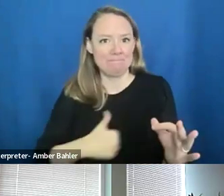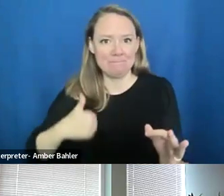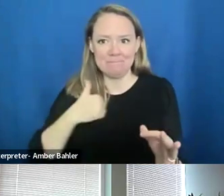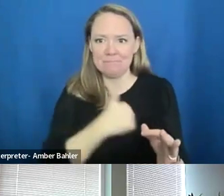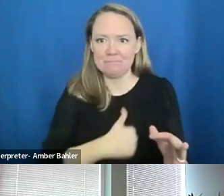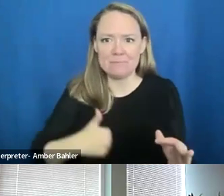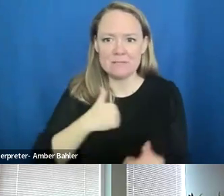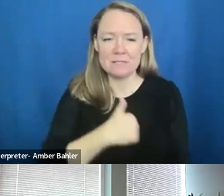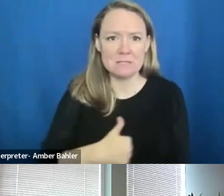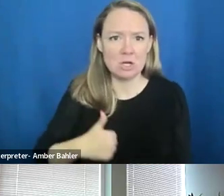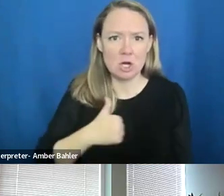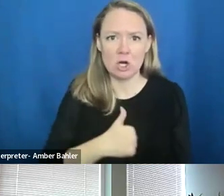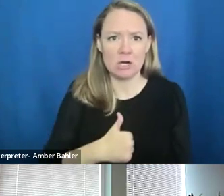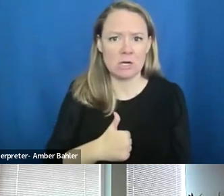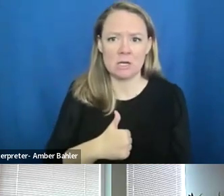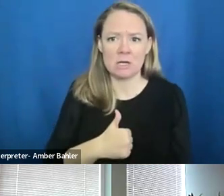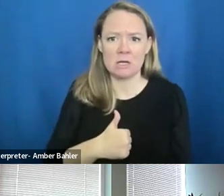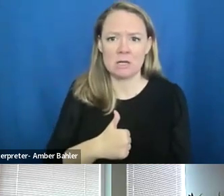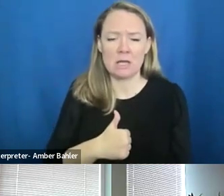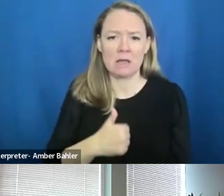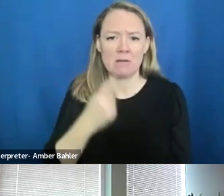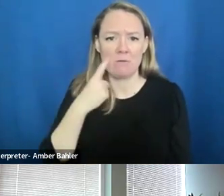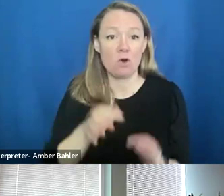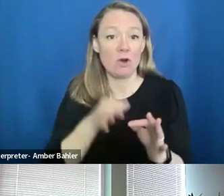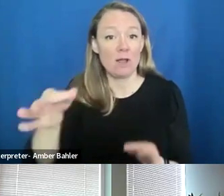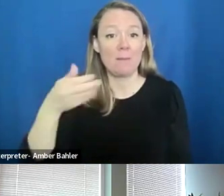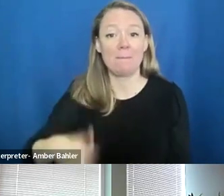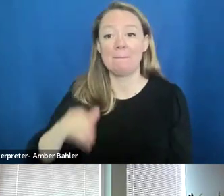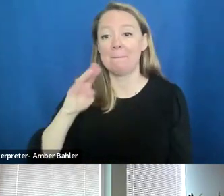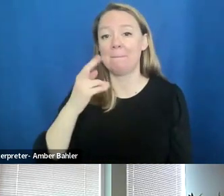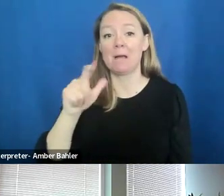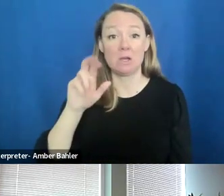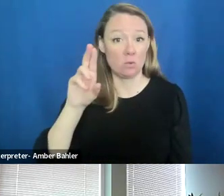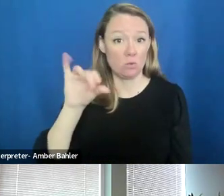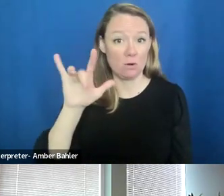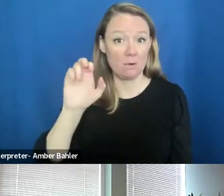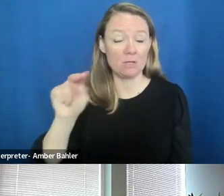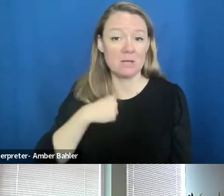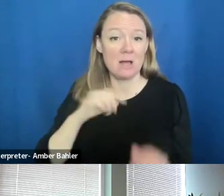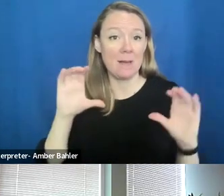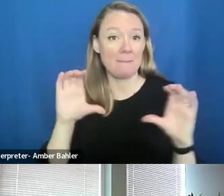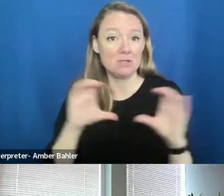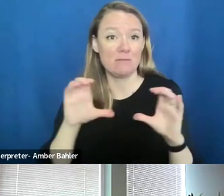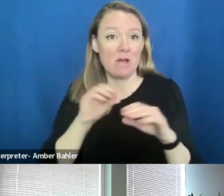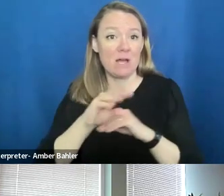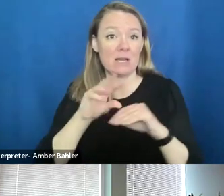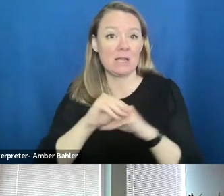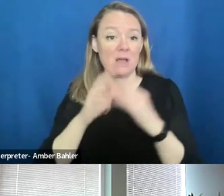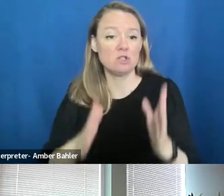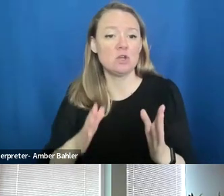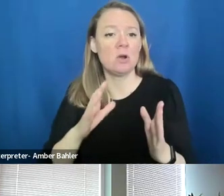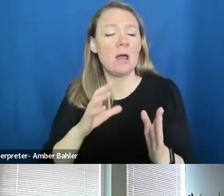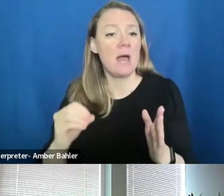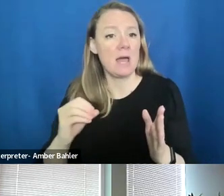to everybody and the delay. I'm Michael Robertson. I'm certified peer counselor and a person with